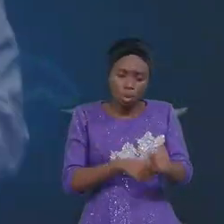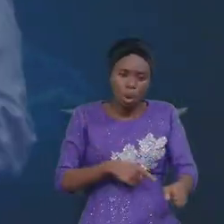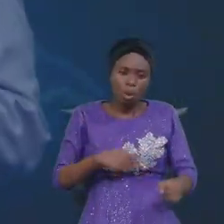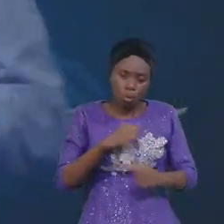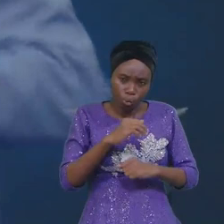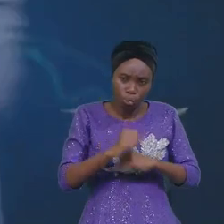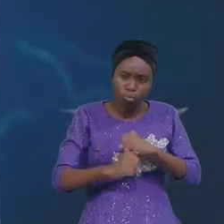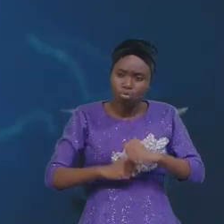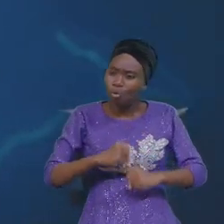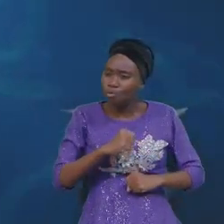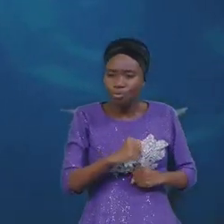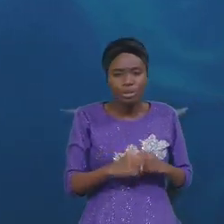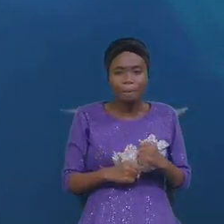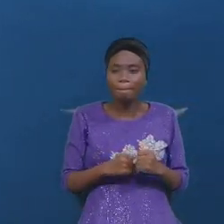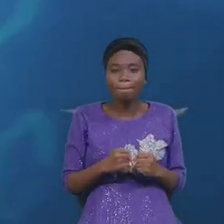long suffering.